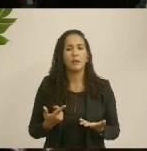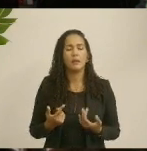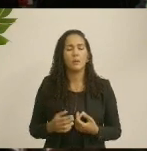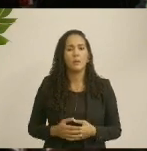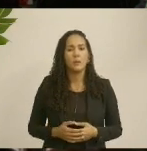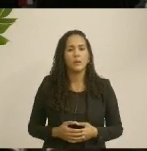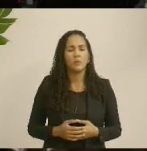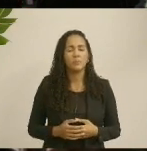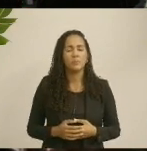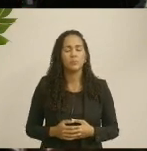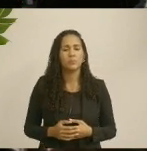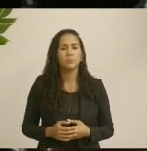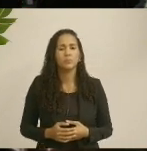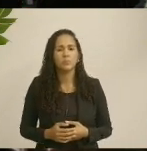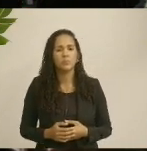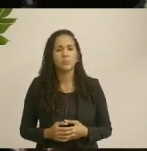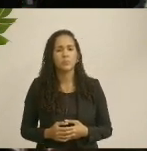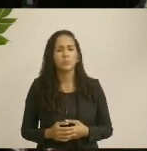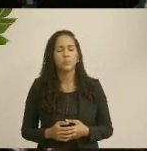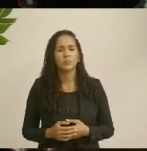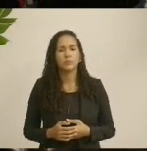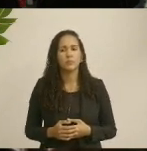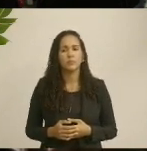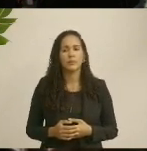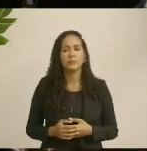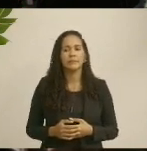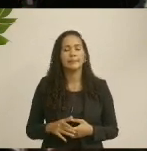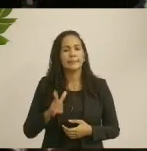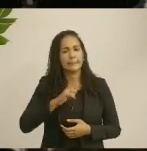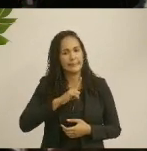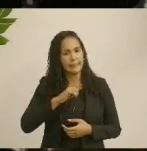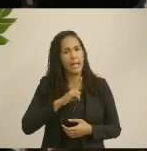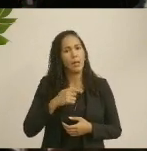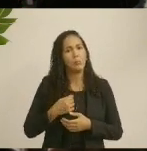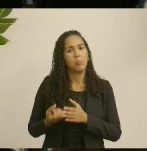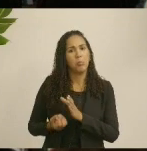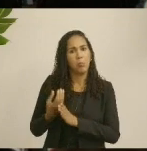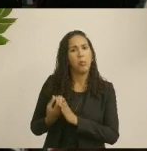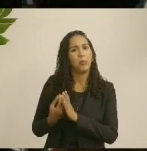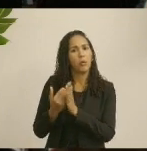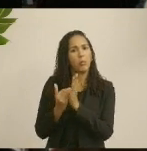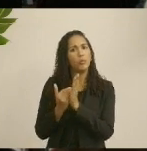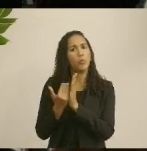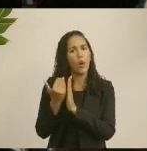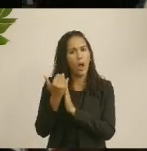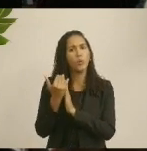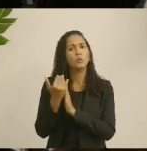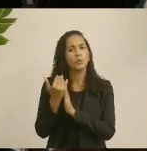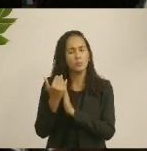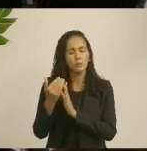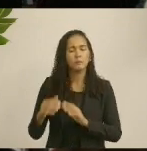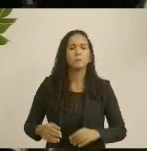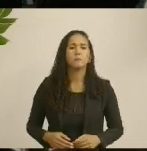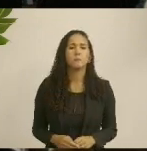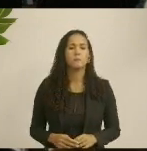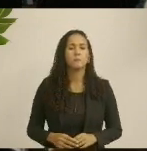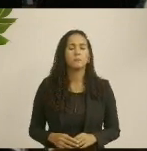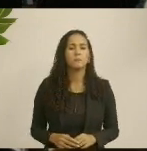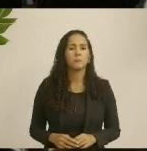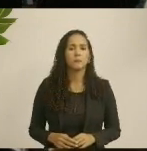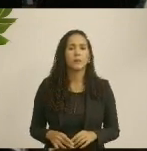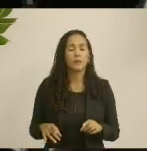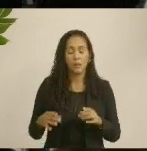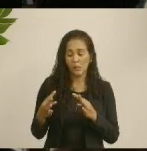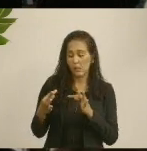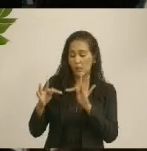high yields. So it was a technology that was fit for a product